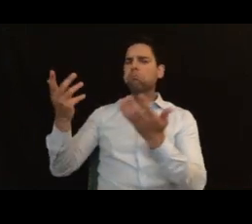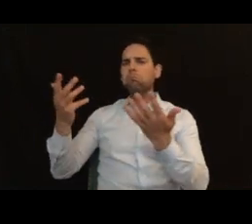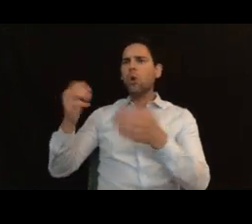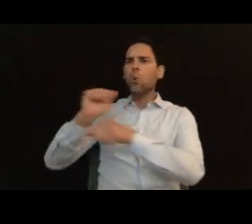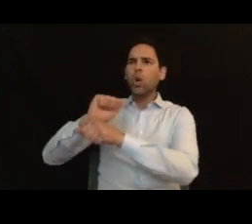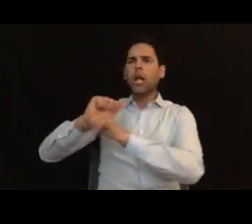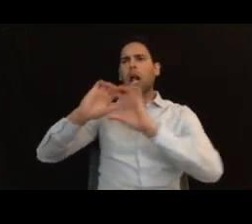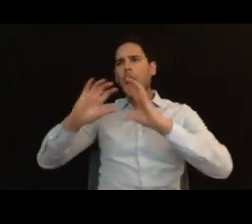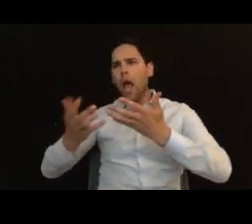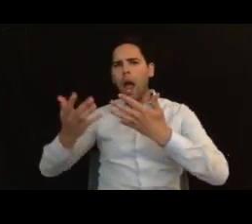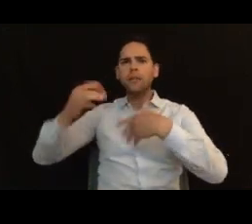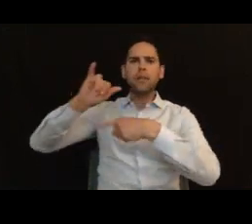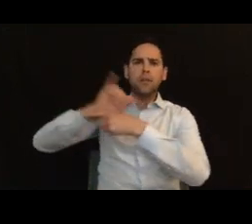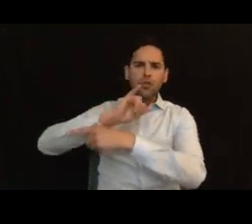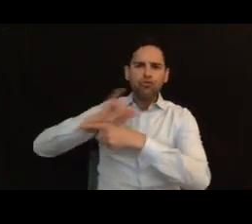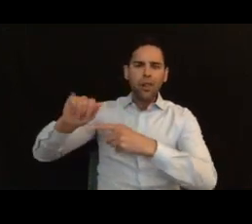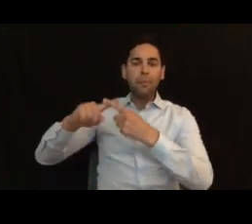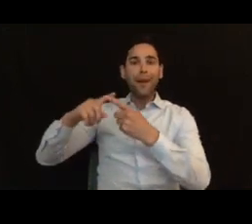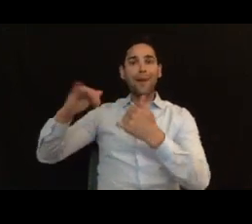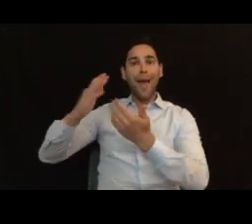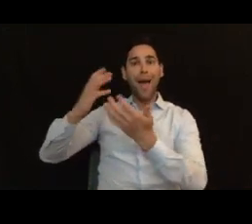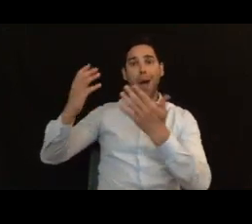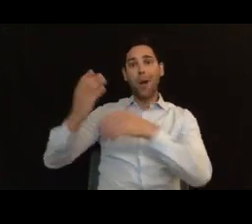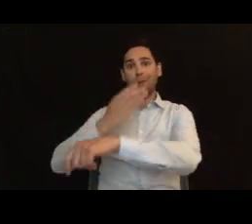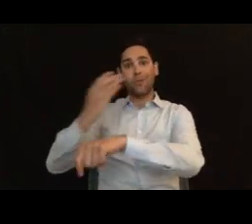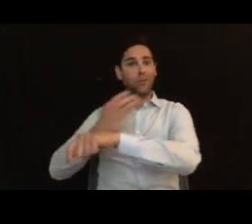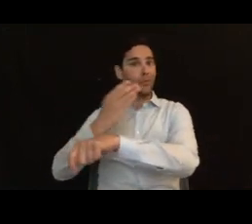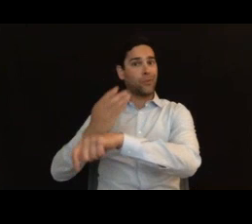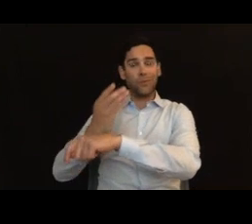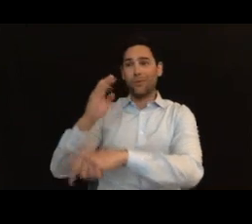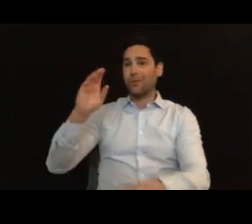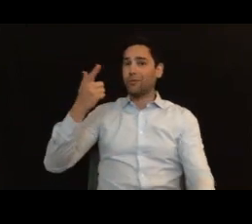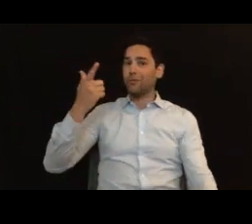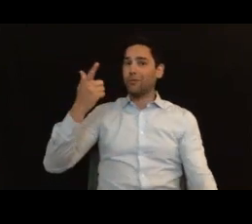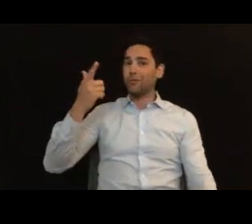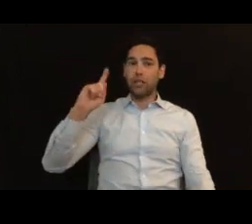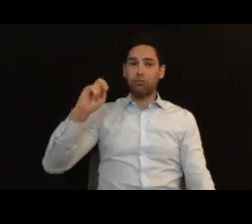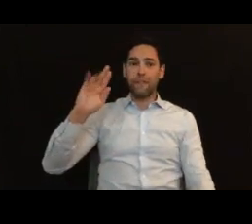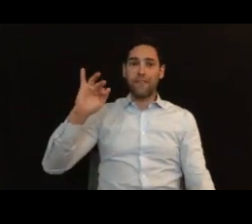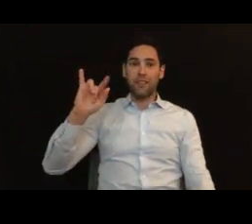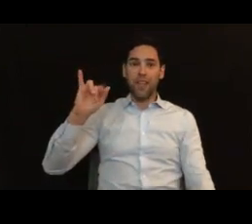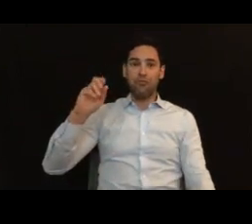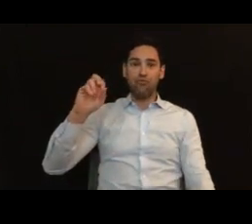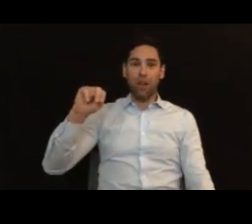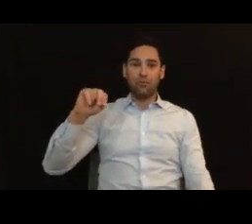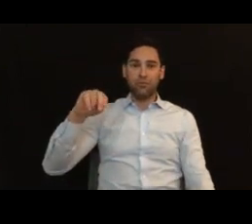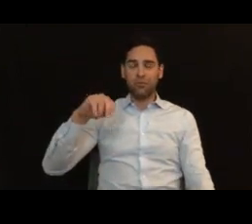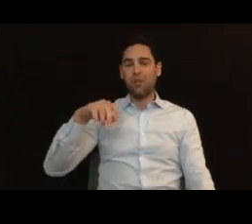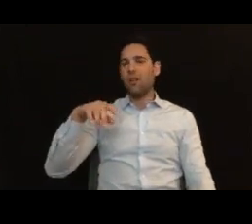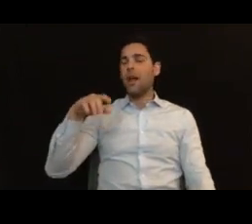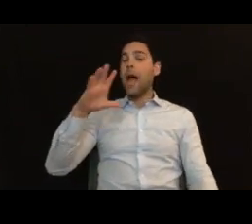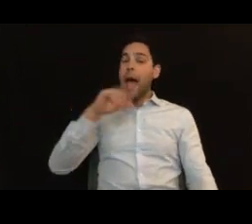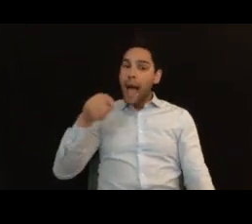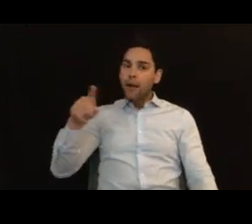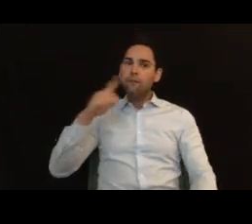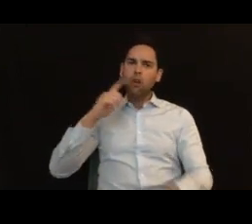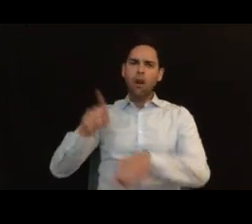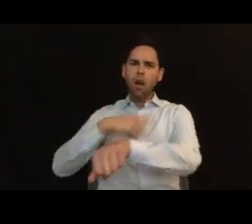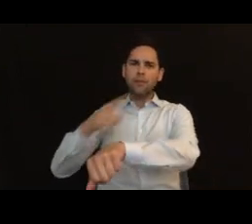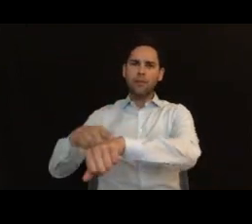now. And Soma has also long been home to queer communities, especially non-normative queer communities, like